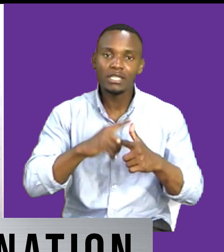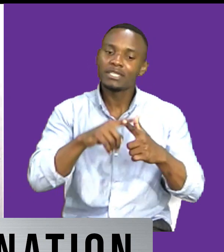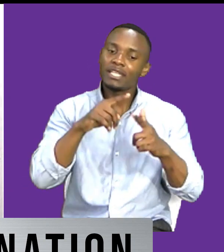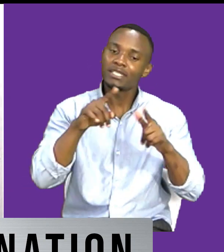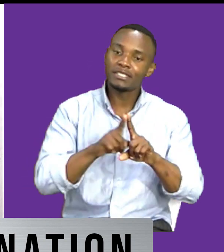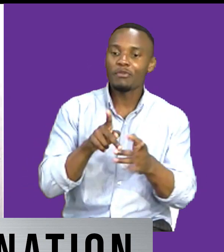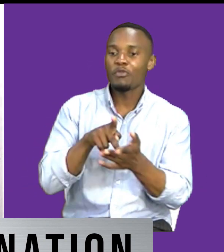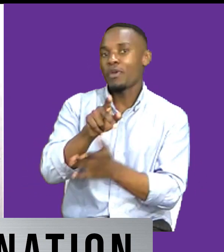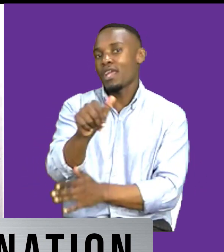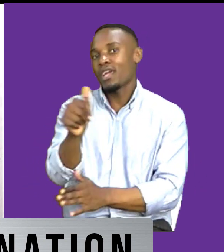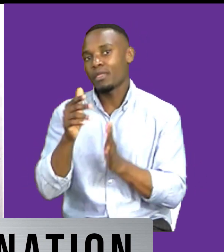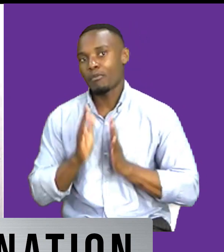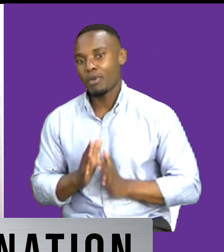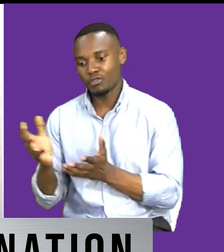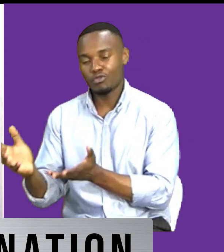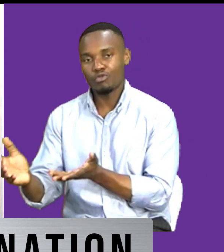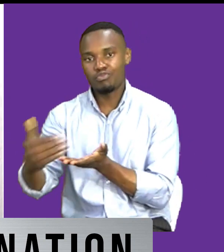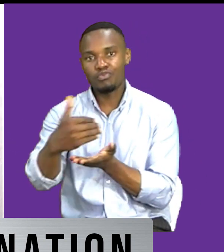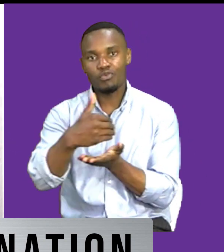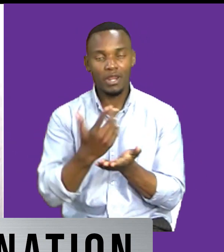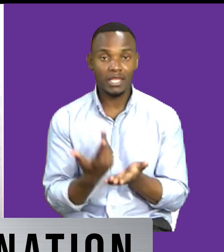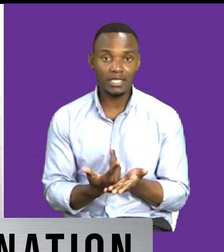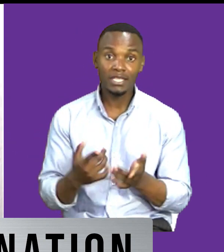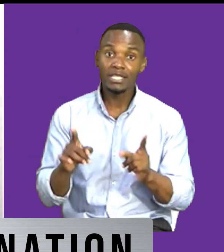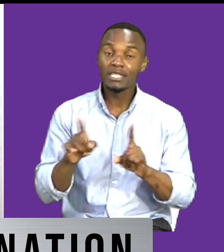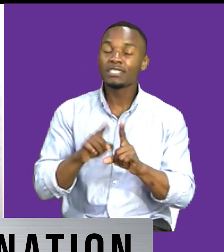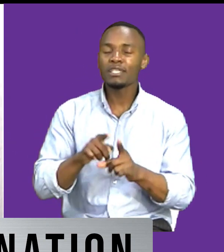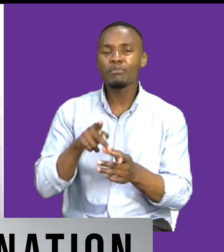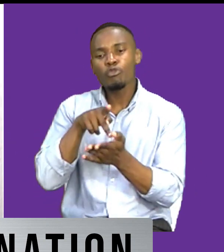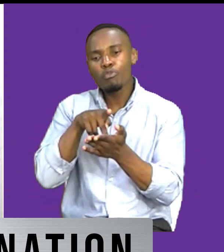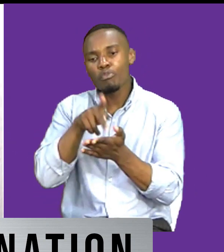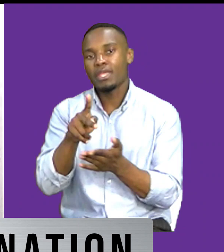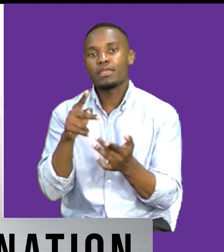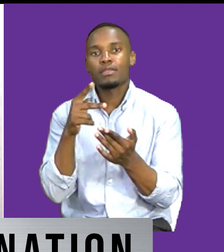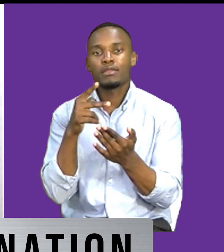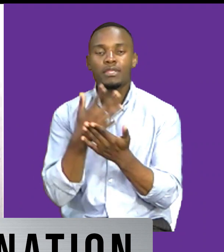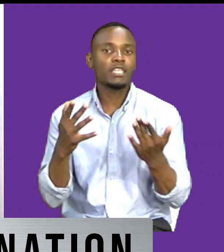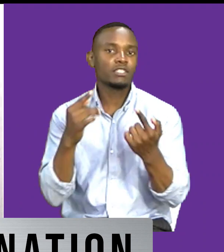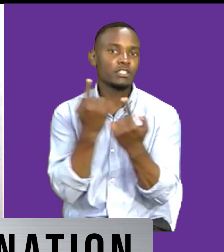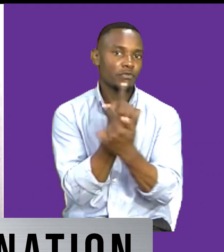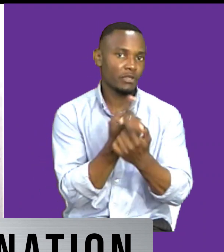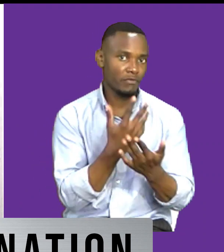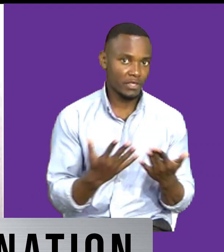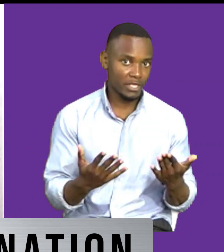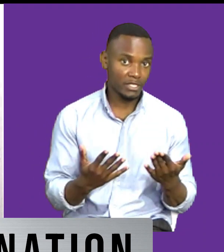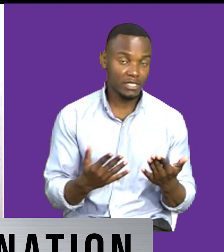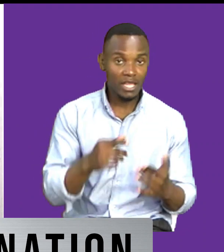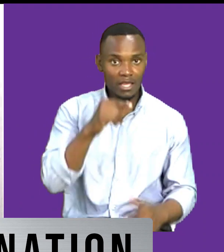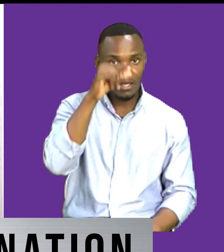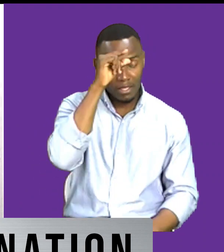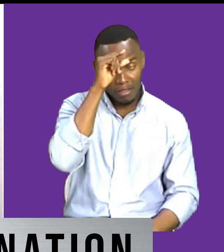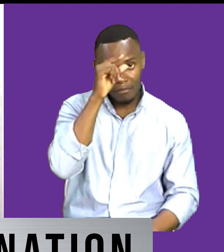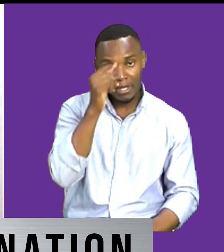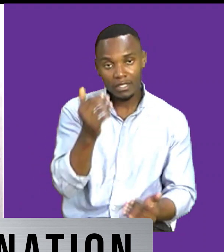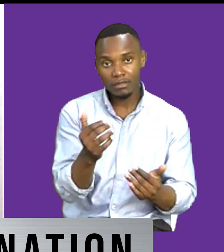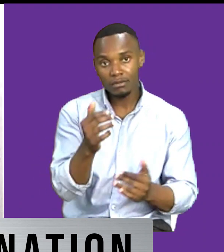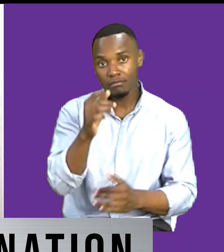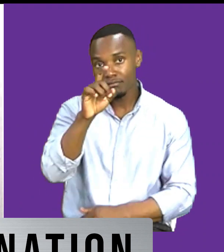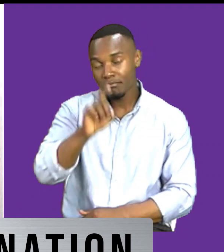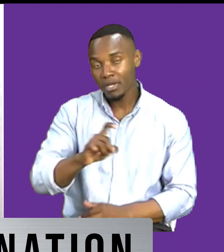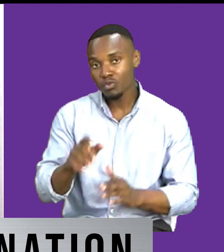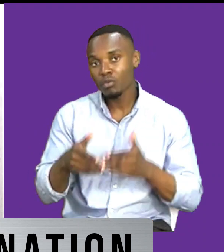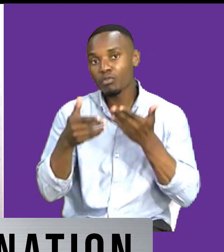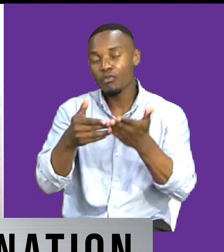do things for basically the road should be done, and you still have to do it. The government would provide free education,